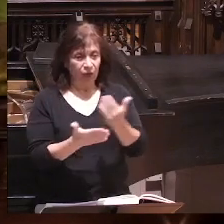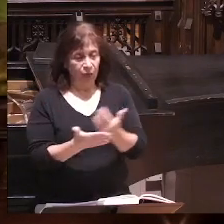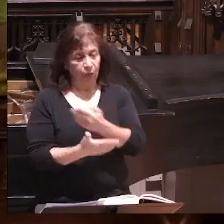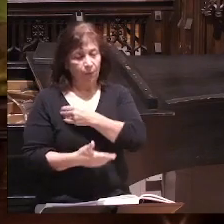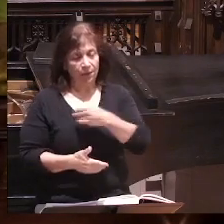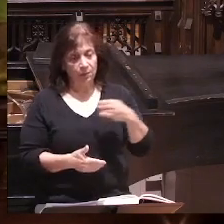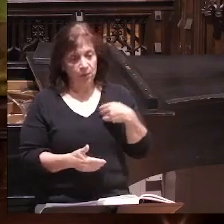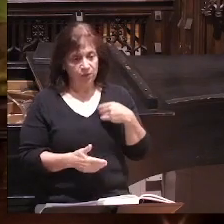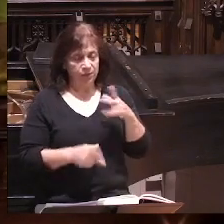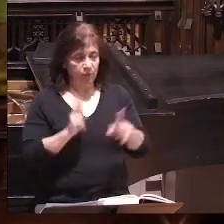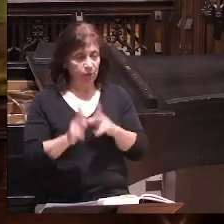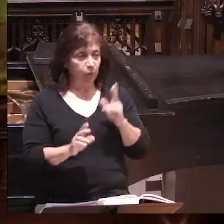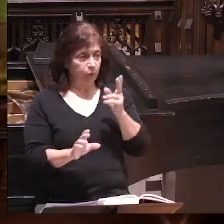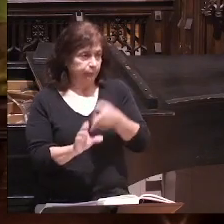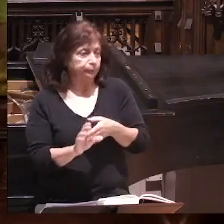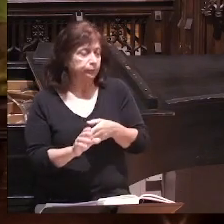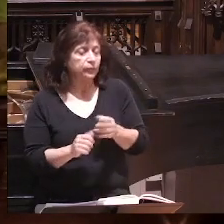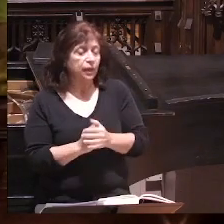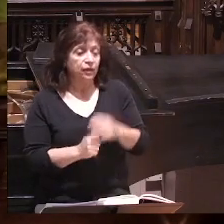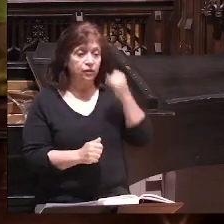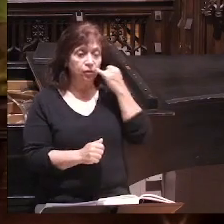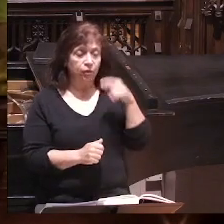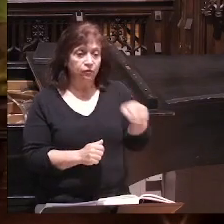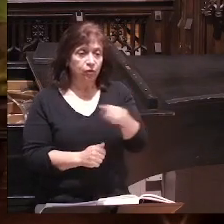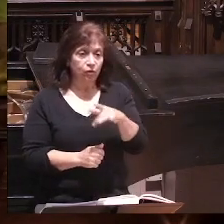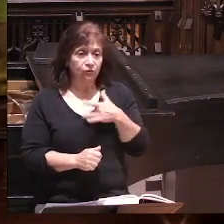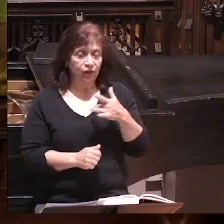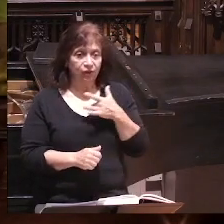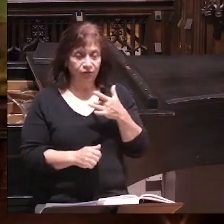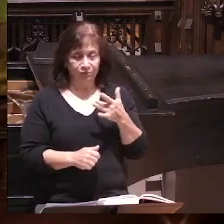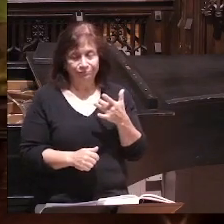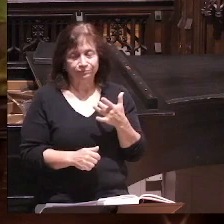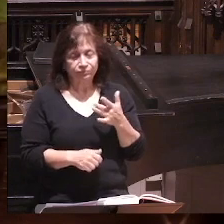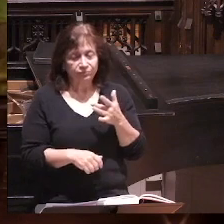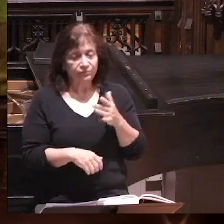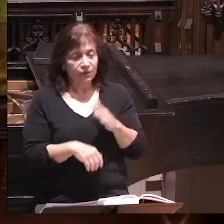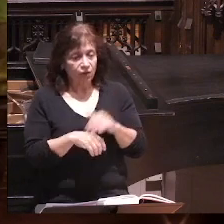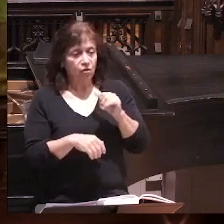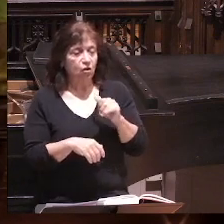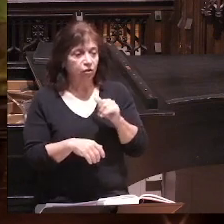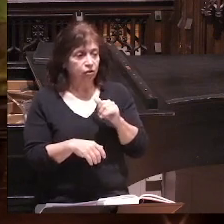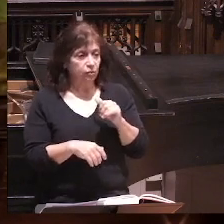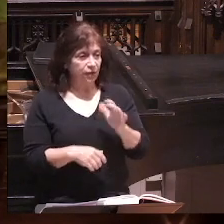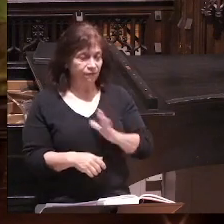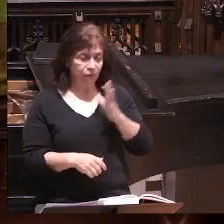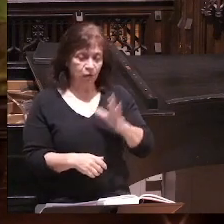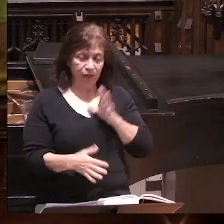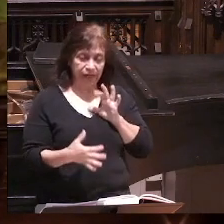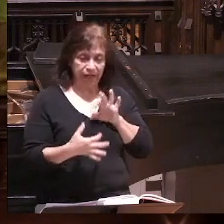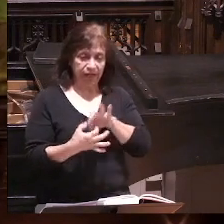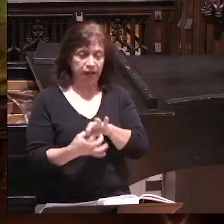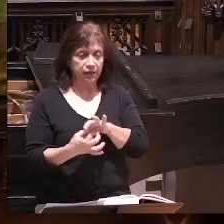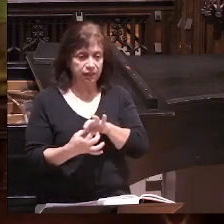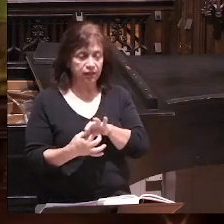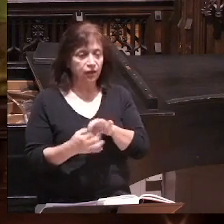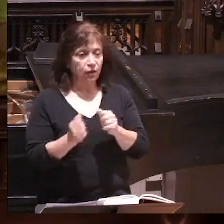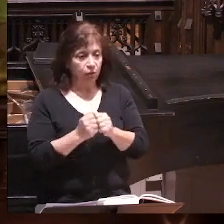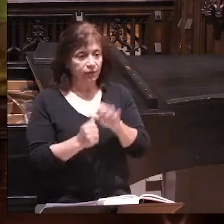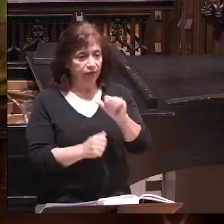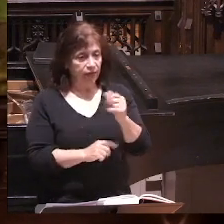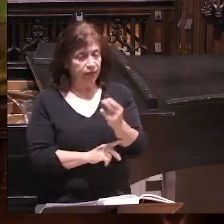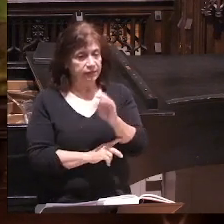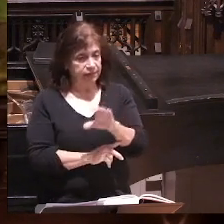members to our community. If you are sensing a call to be more formally connected to